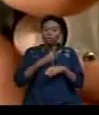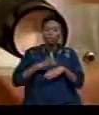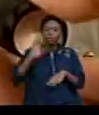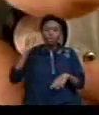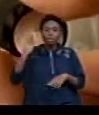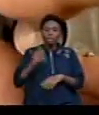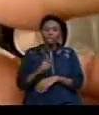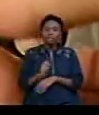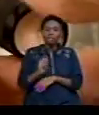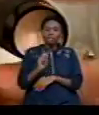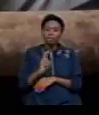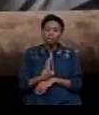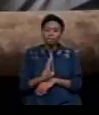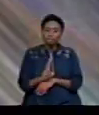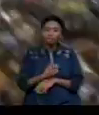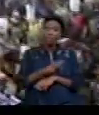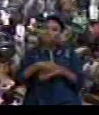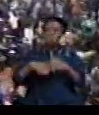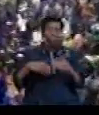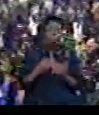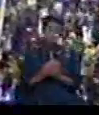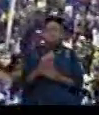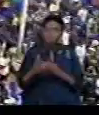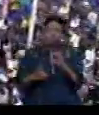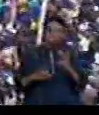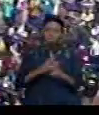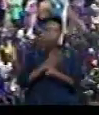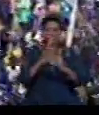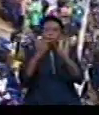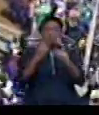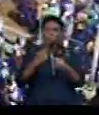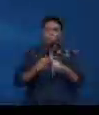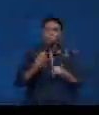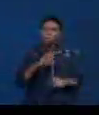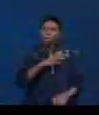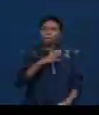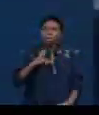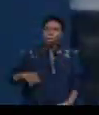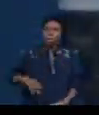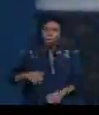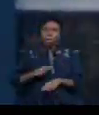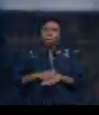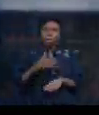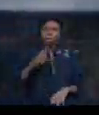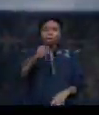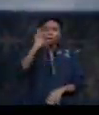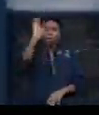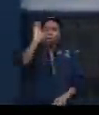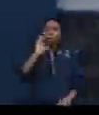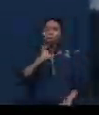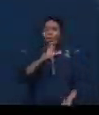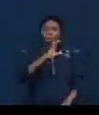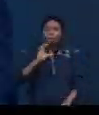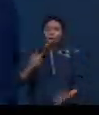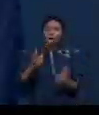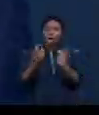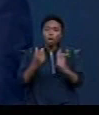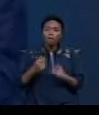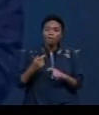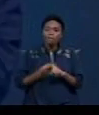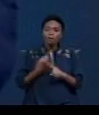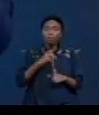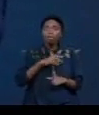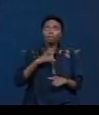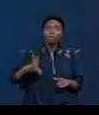television all over the world. Coming from the Christ on the cross. coming in from the Christ who